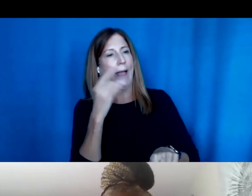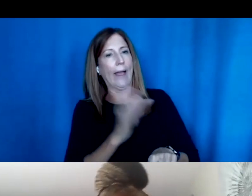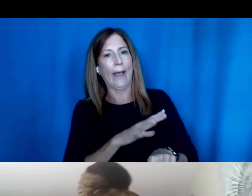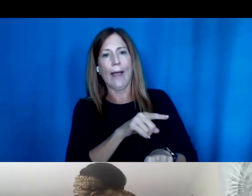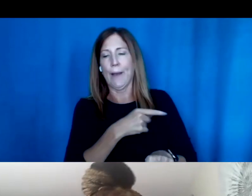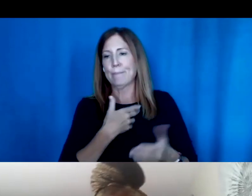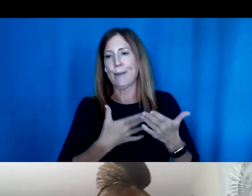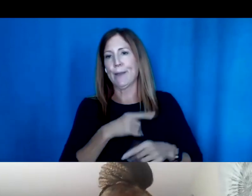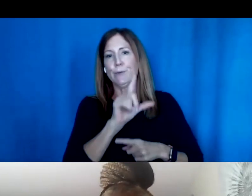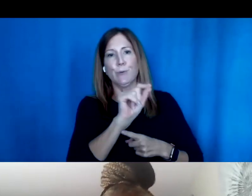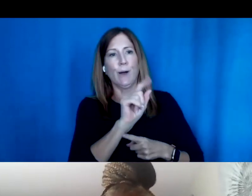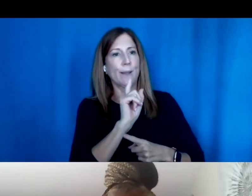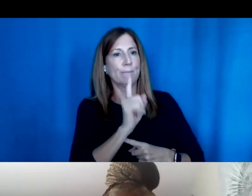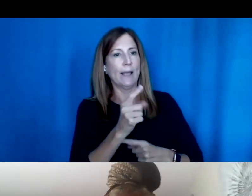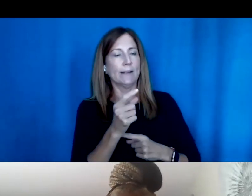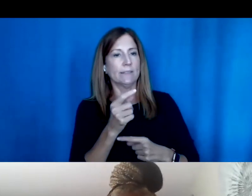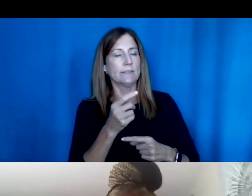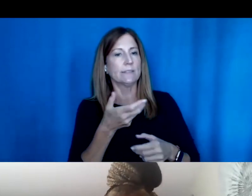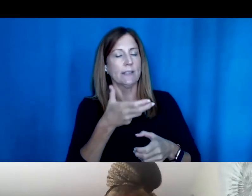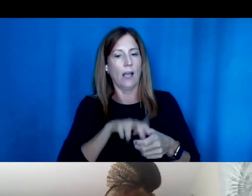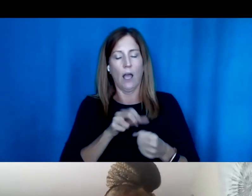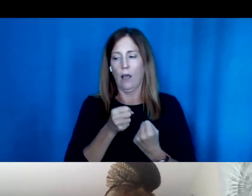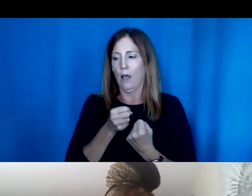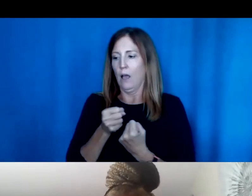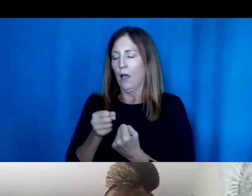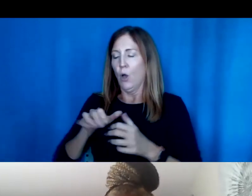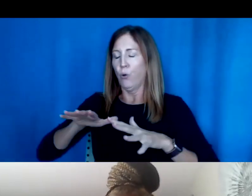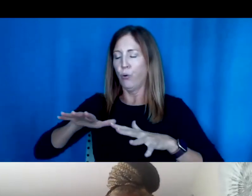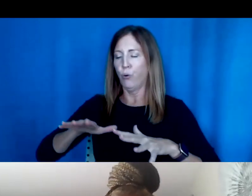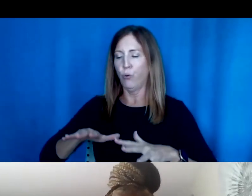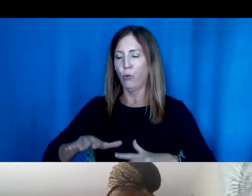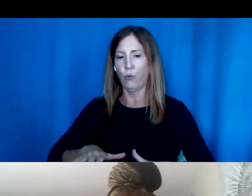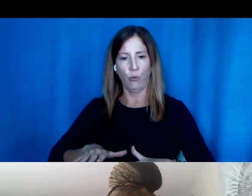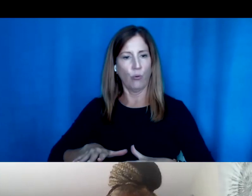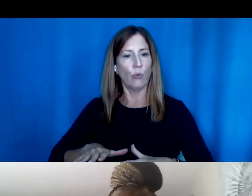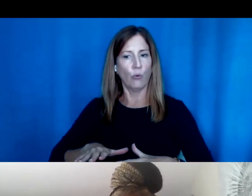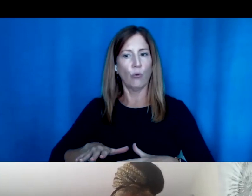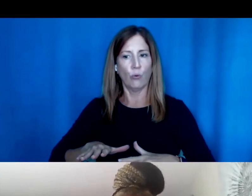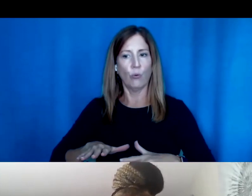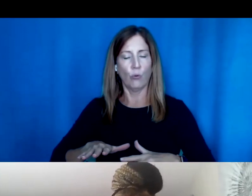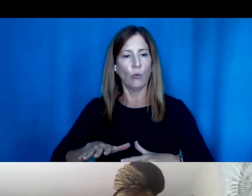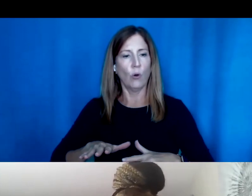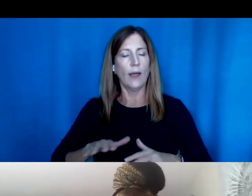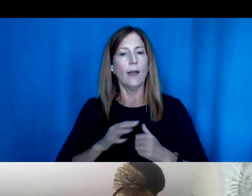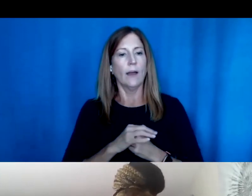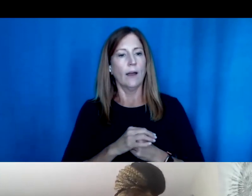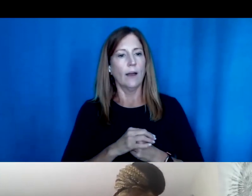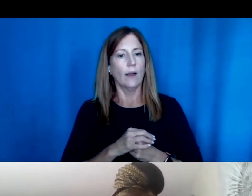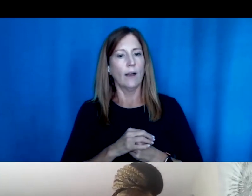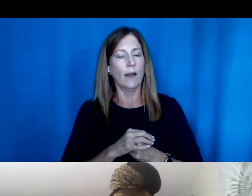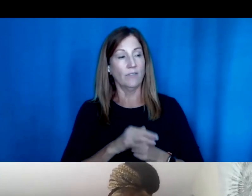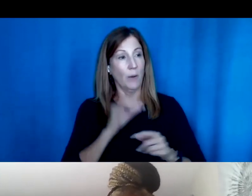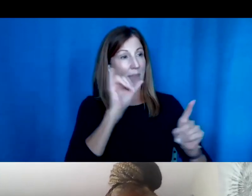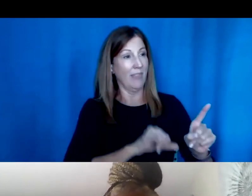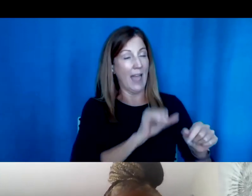20 minutes in my car afterwards just to decompress and jump from that space